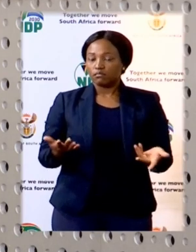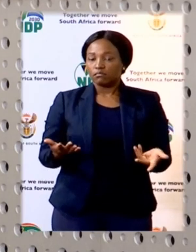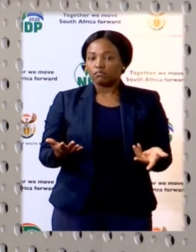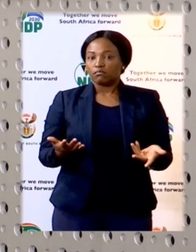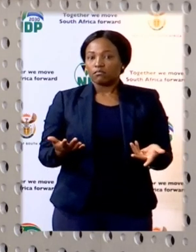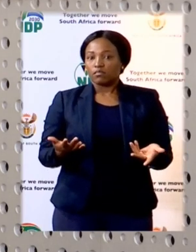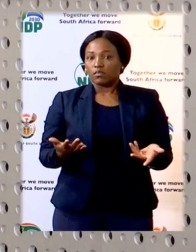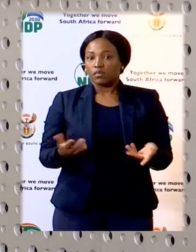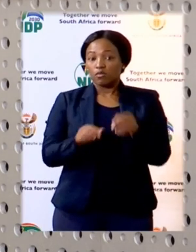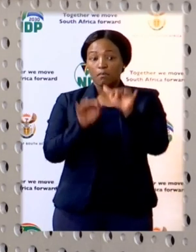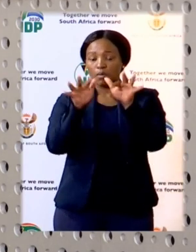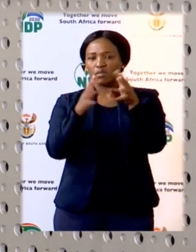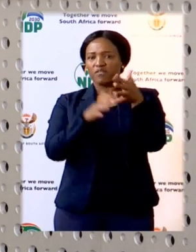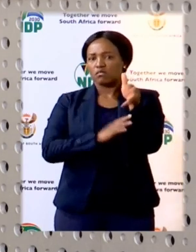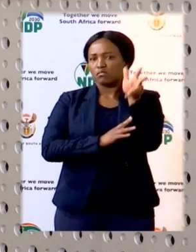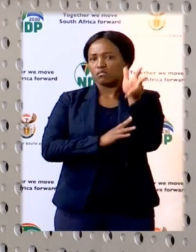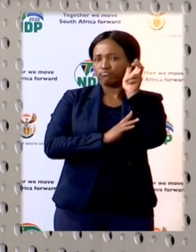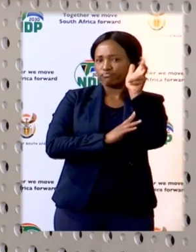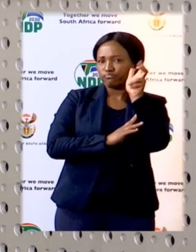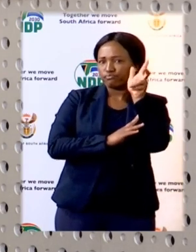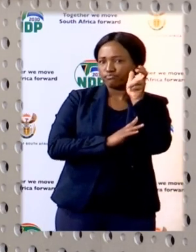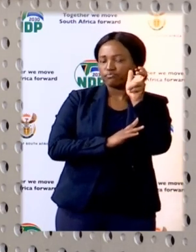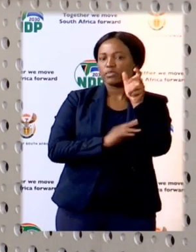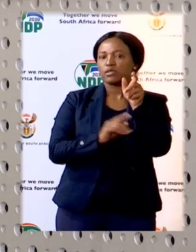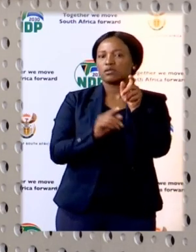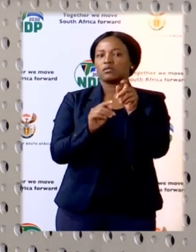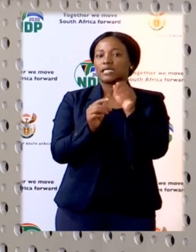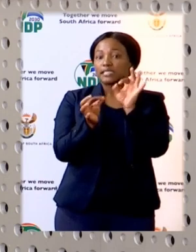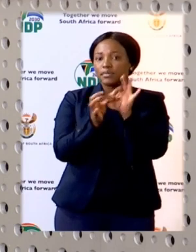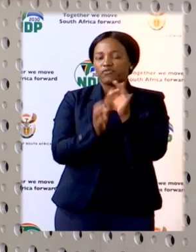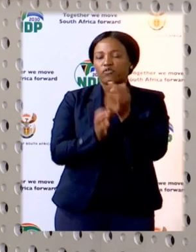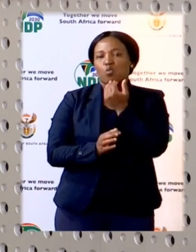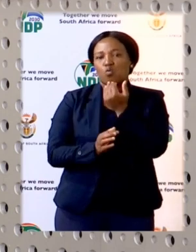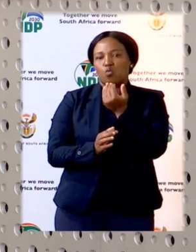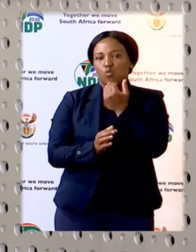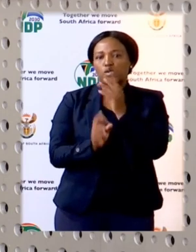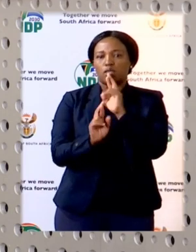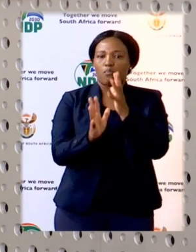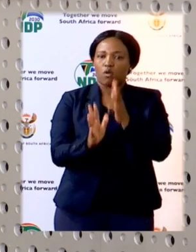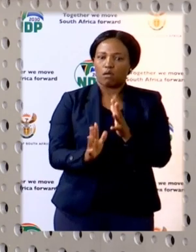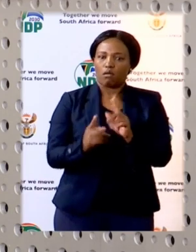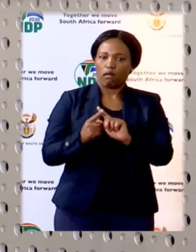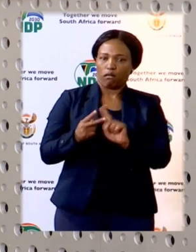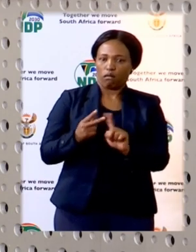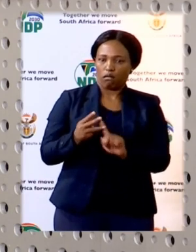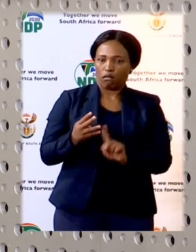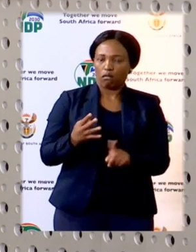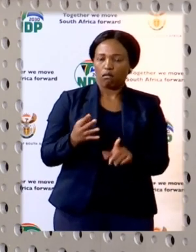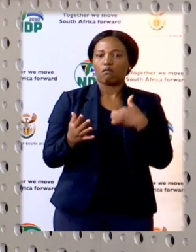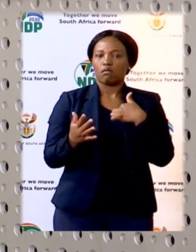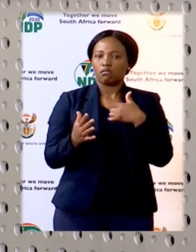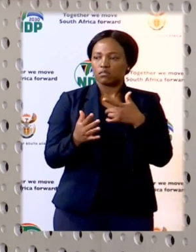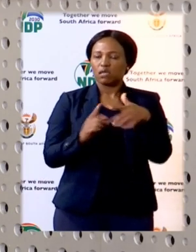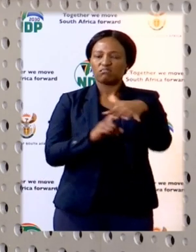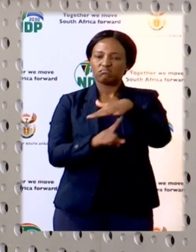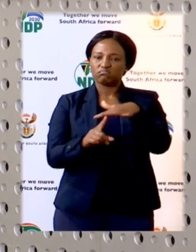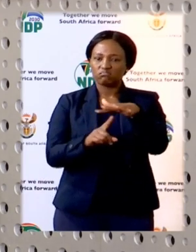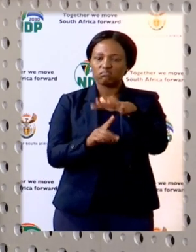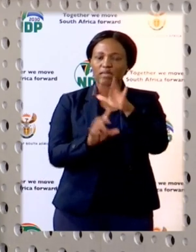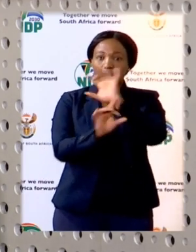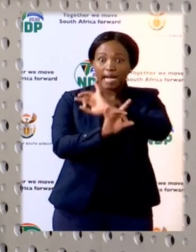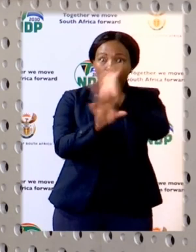those that were listening, particularly our journalists, what areas of clarity they would like to